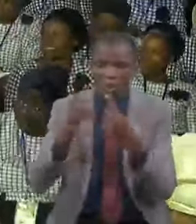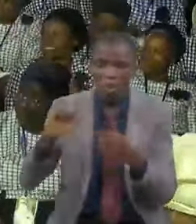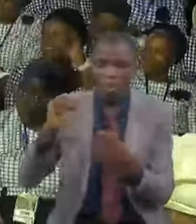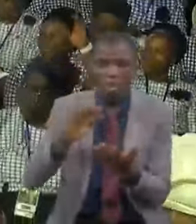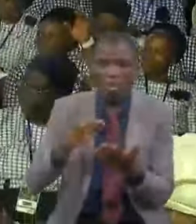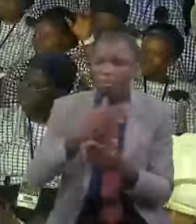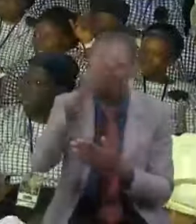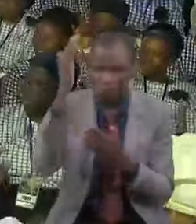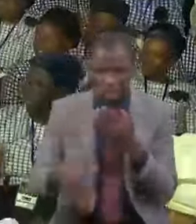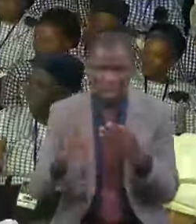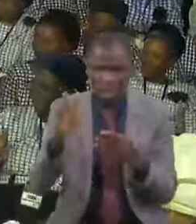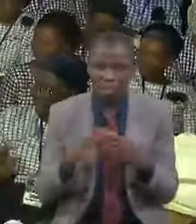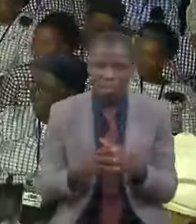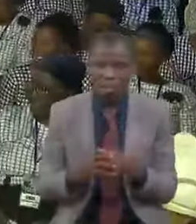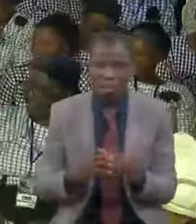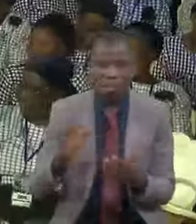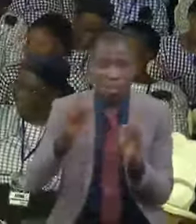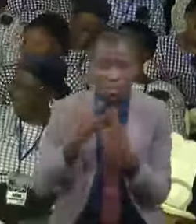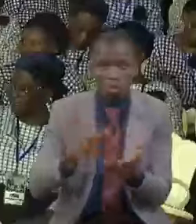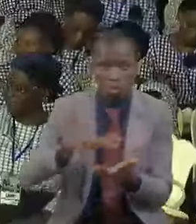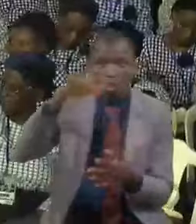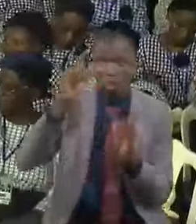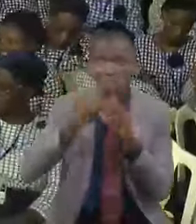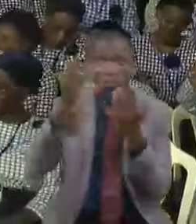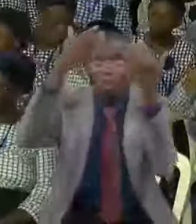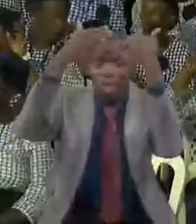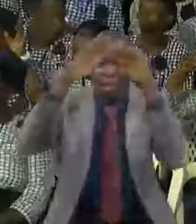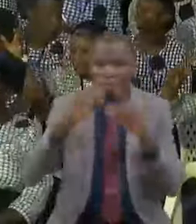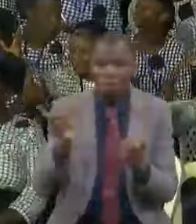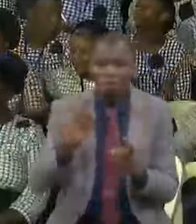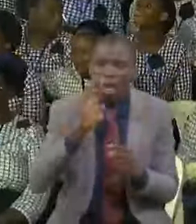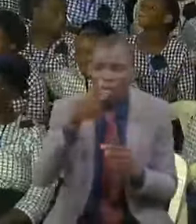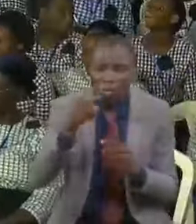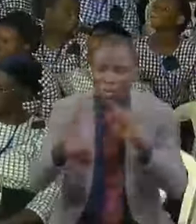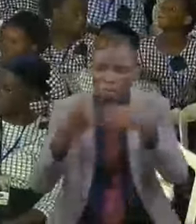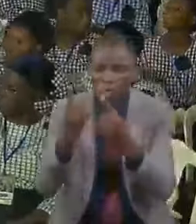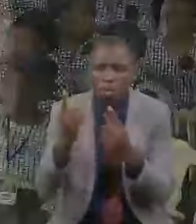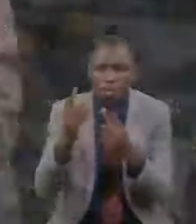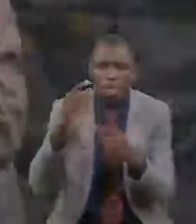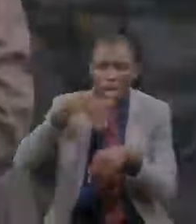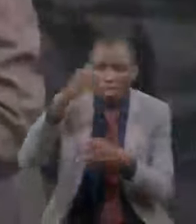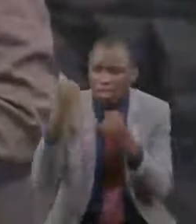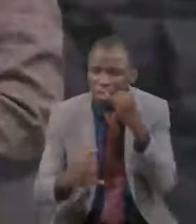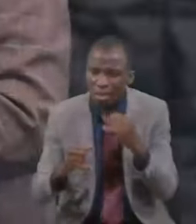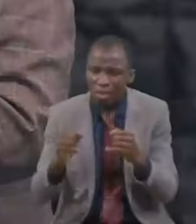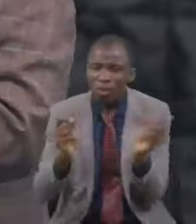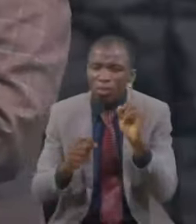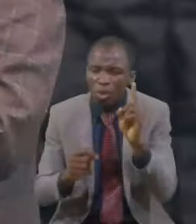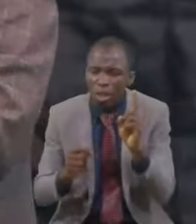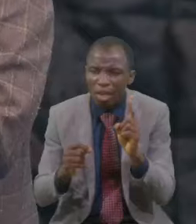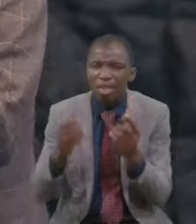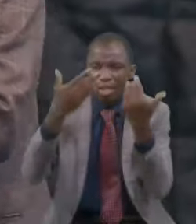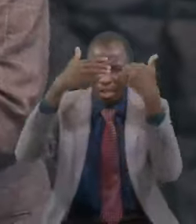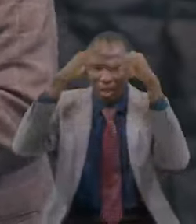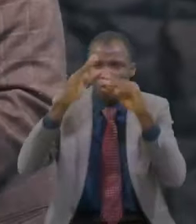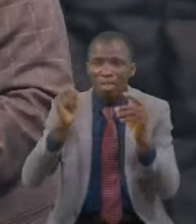finally? Heaven. Where are you going finally? The palace of God. The paradise